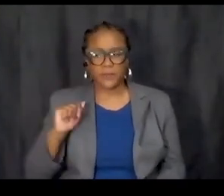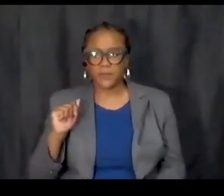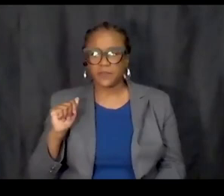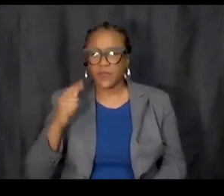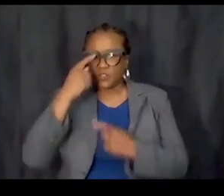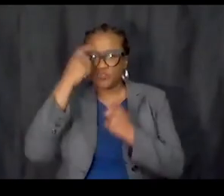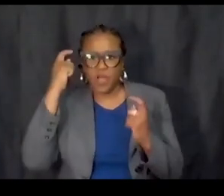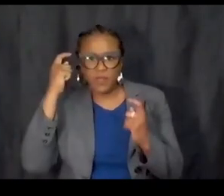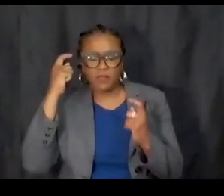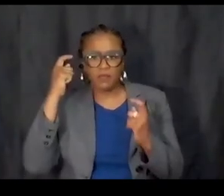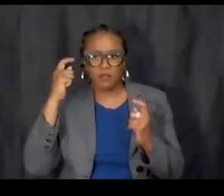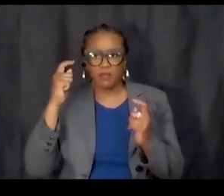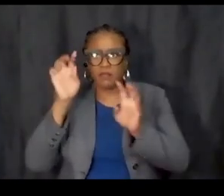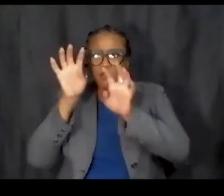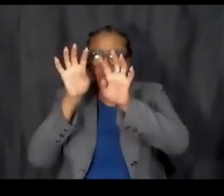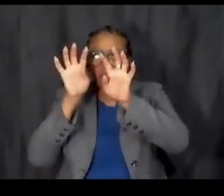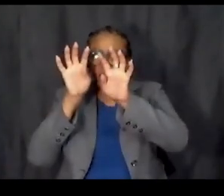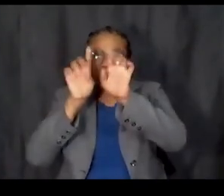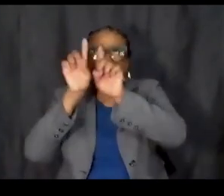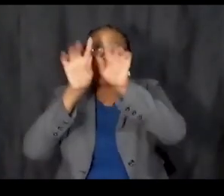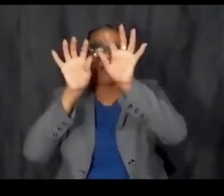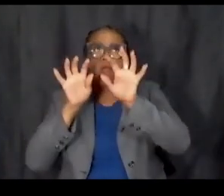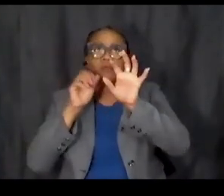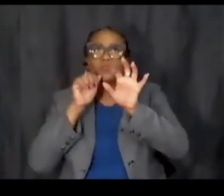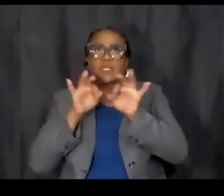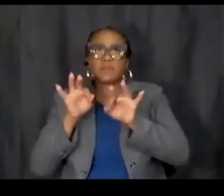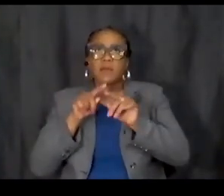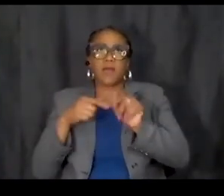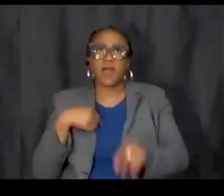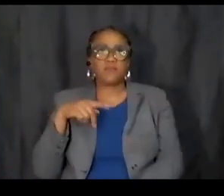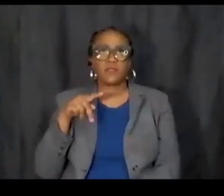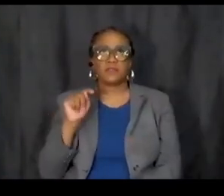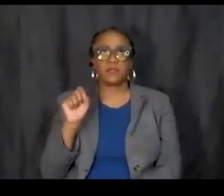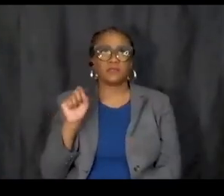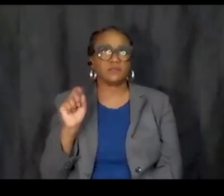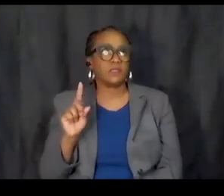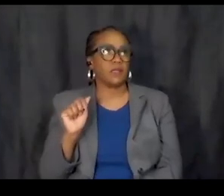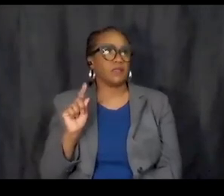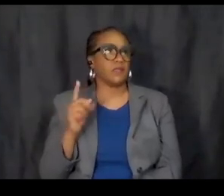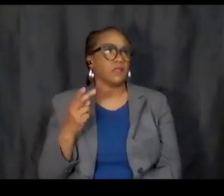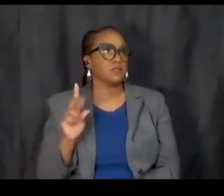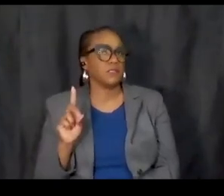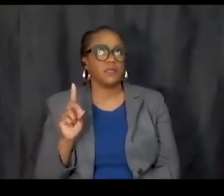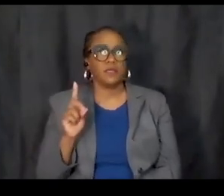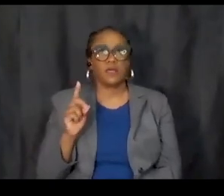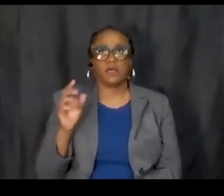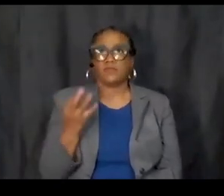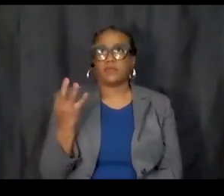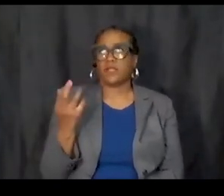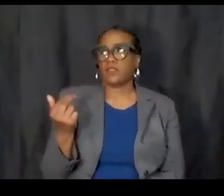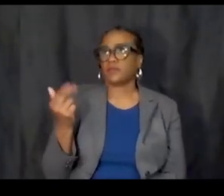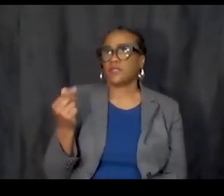2021. Trauma and astrology don't explain everything, but I've got PTSD and ADHD, and on a 13th Friday in